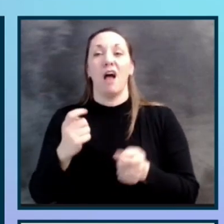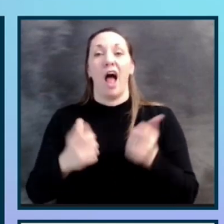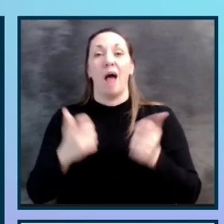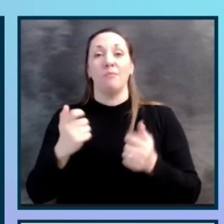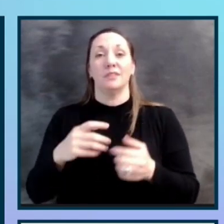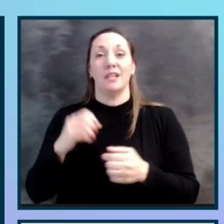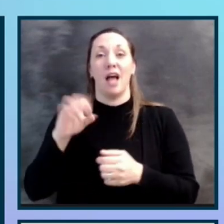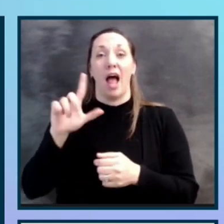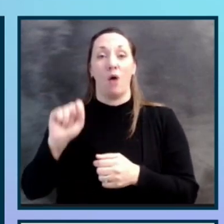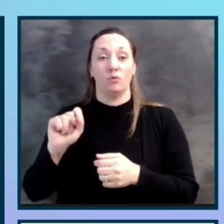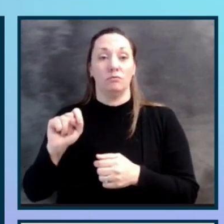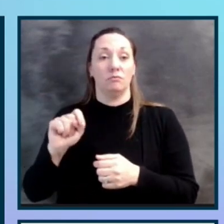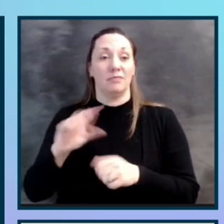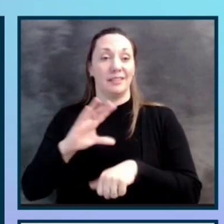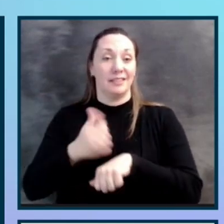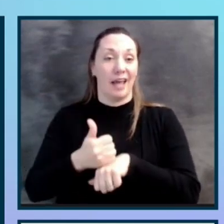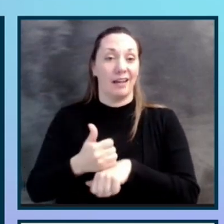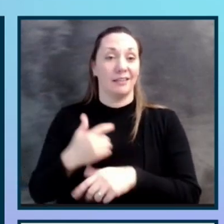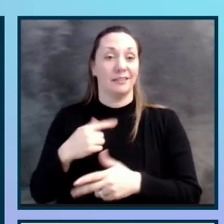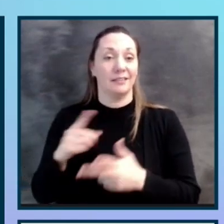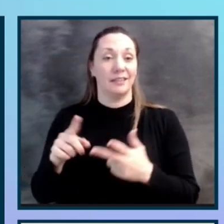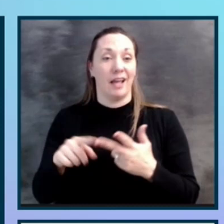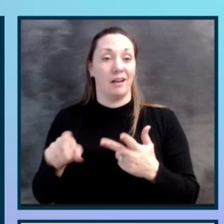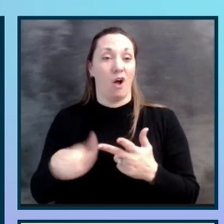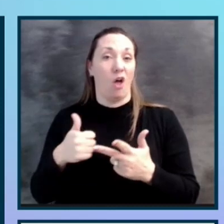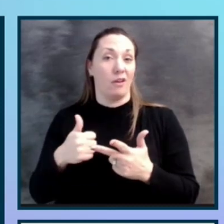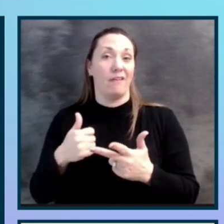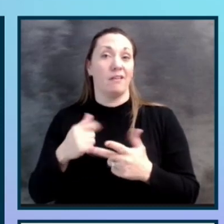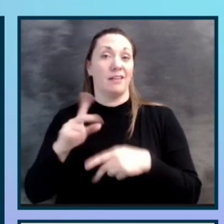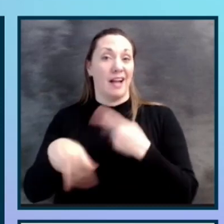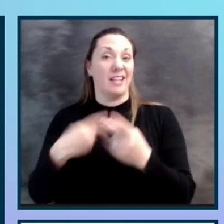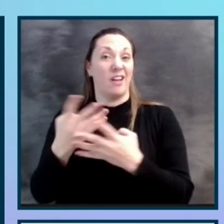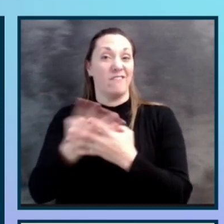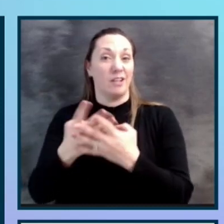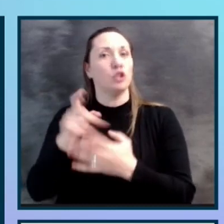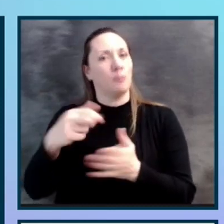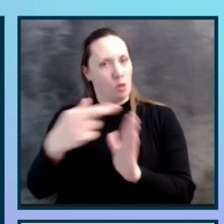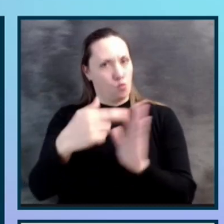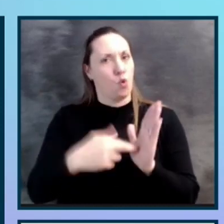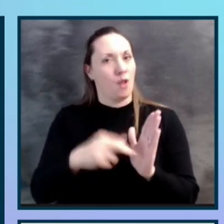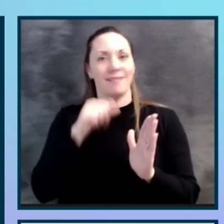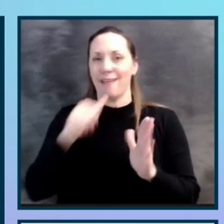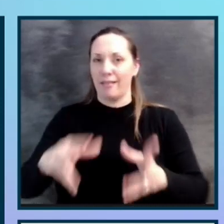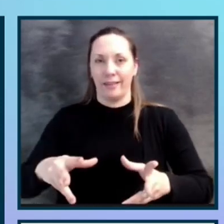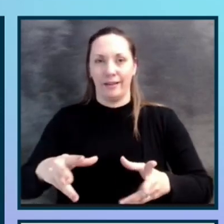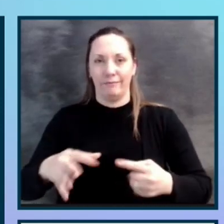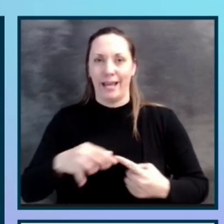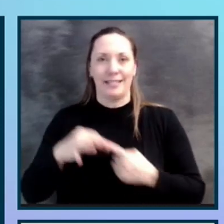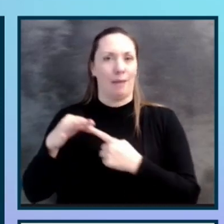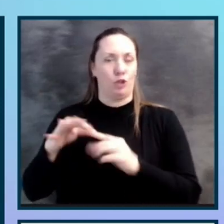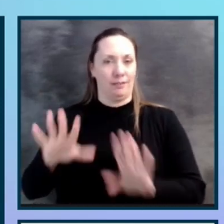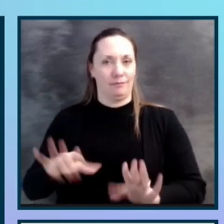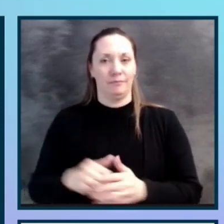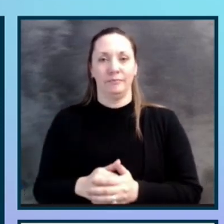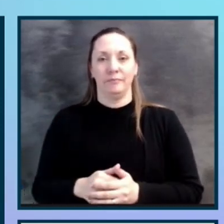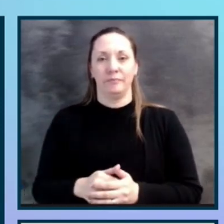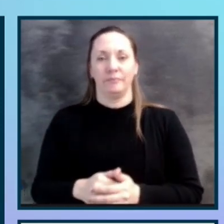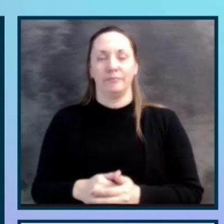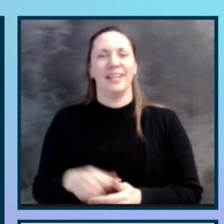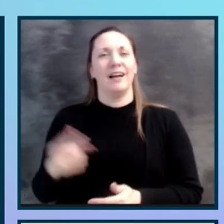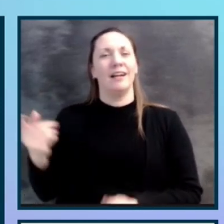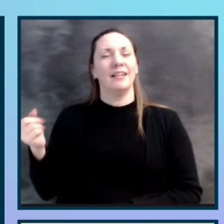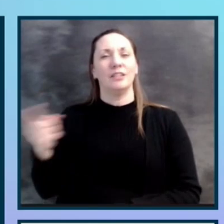filtering will be the rule, not the exception. Just as Tori was talking about the blur overlays